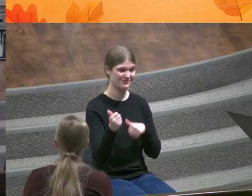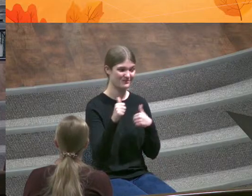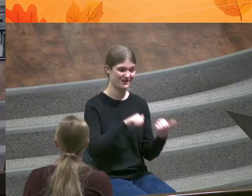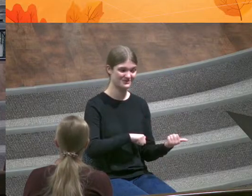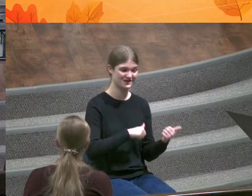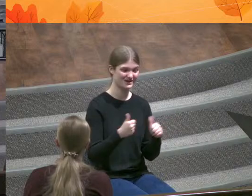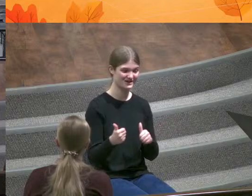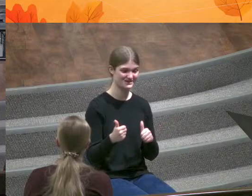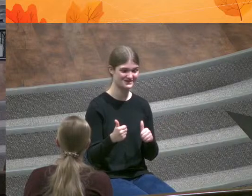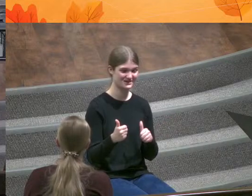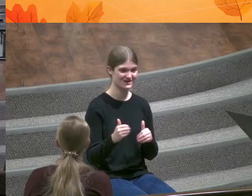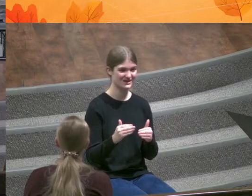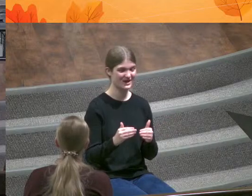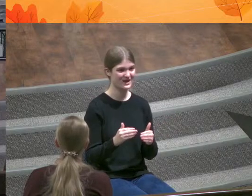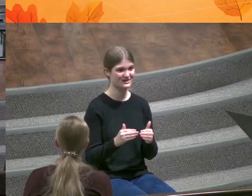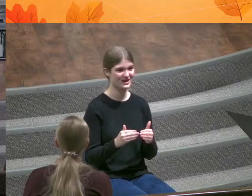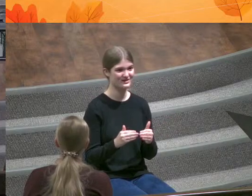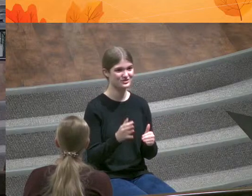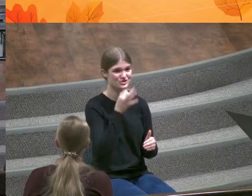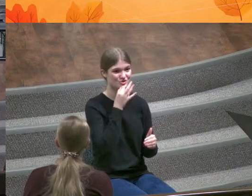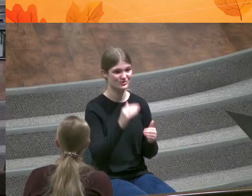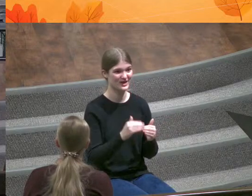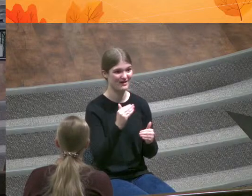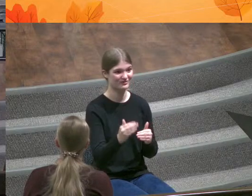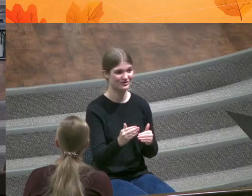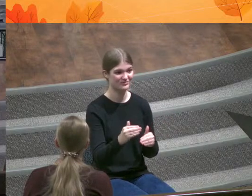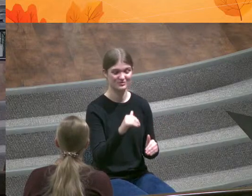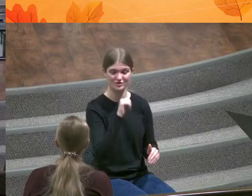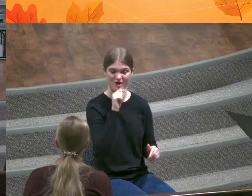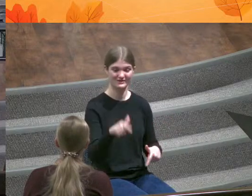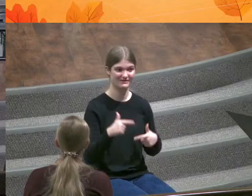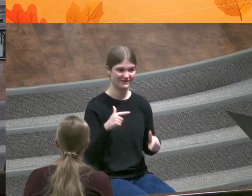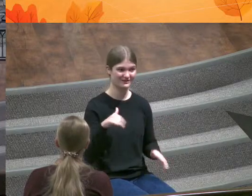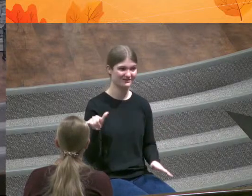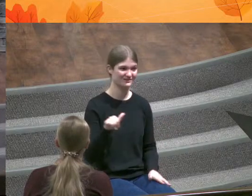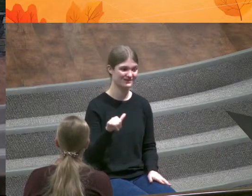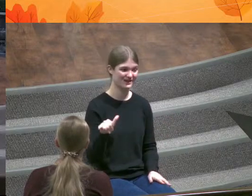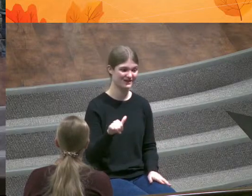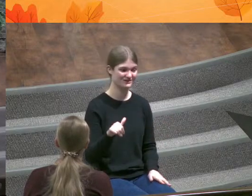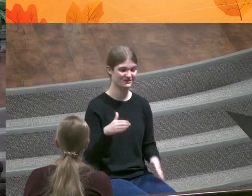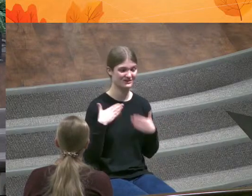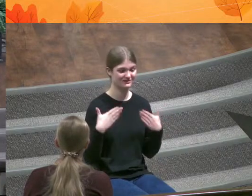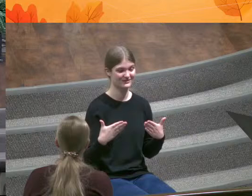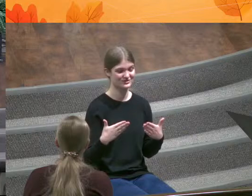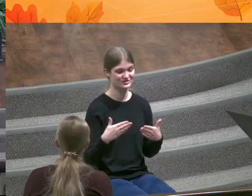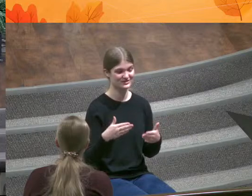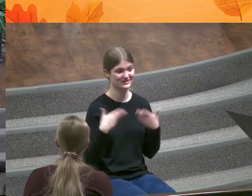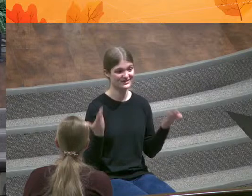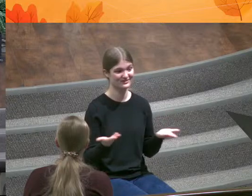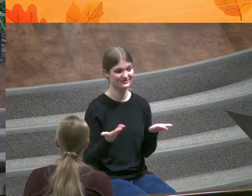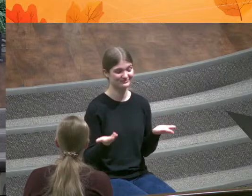up there. And after some short amount of time out there, they're not living like the confession in here.